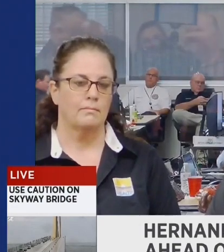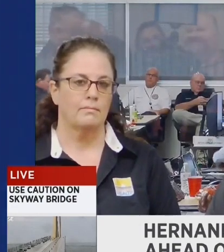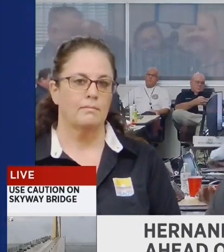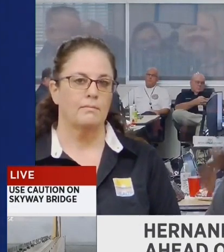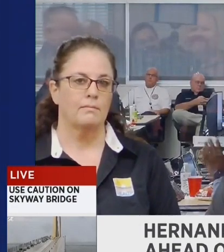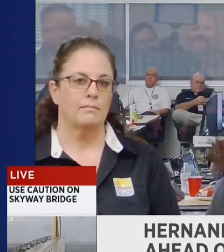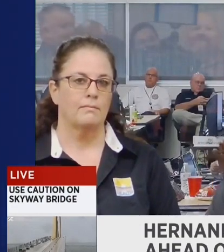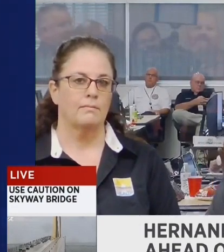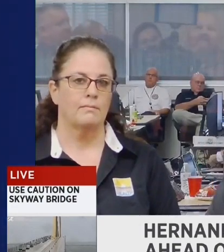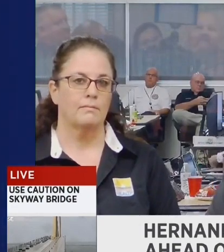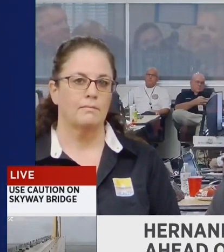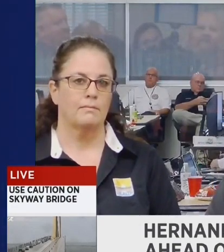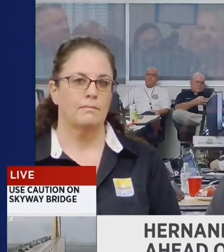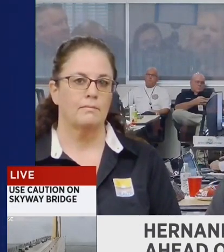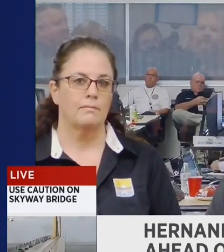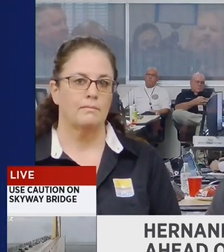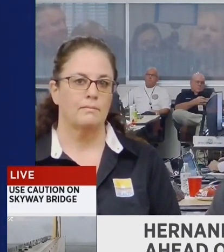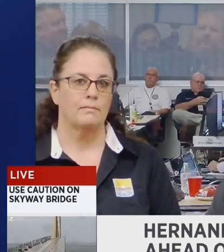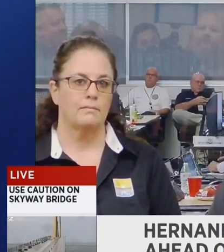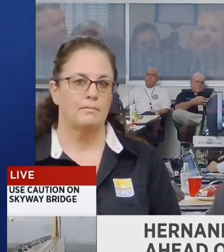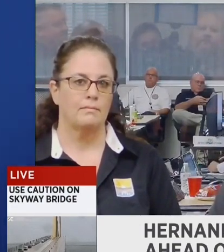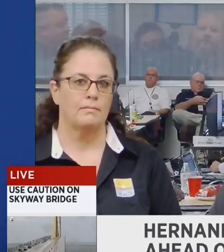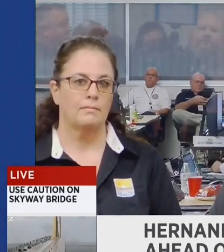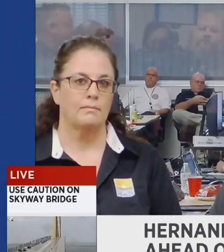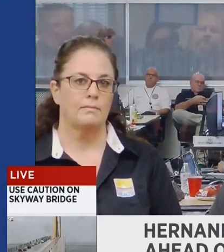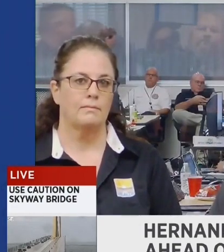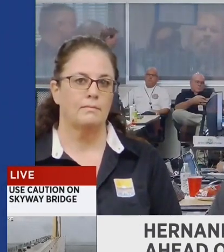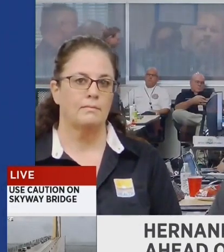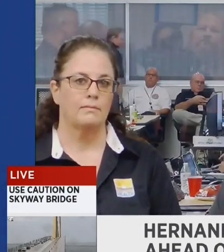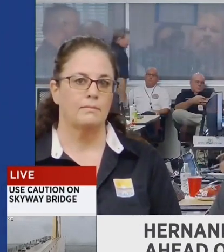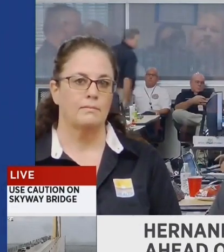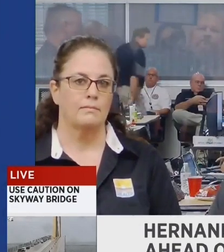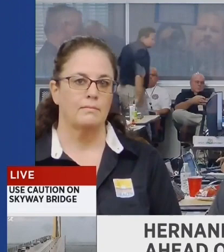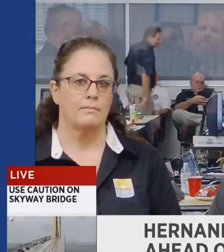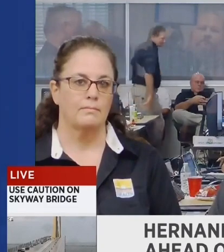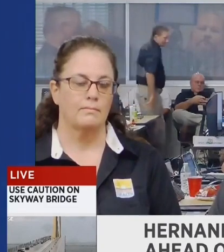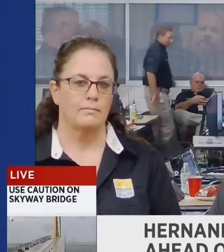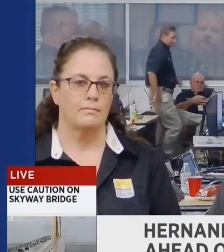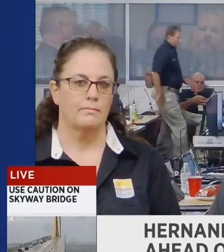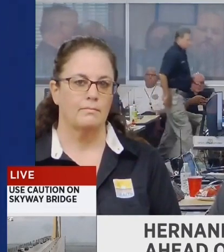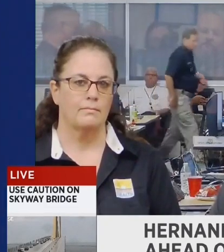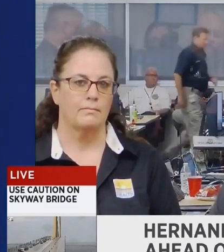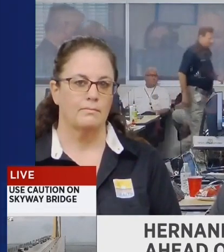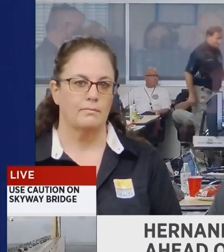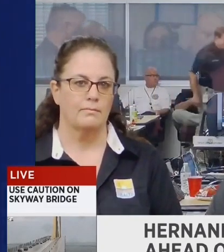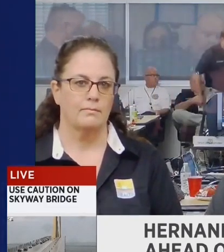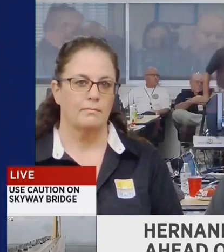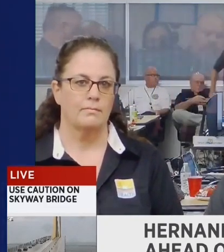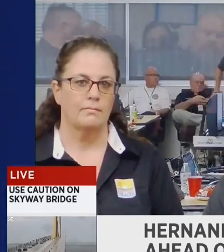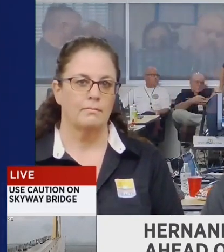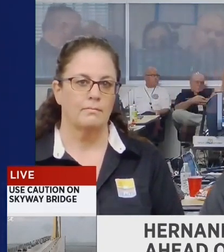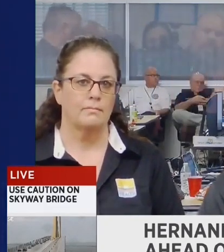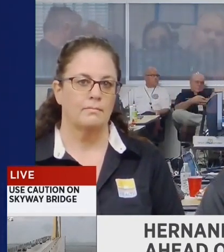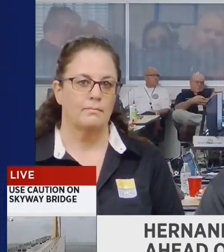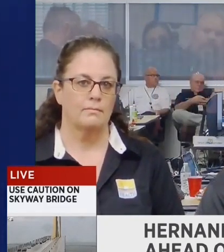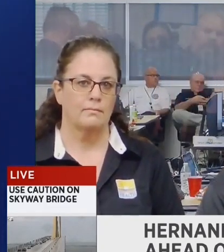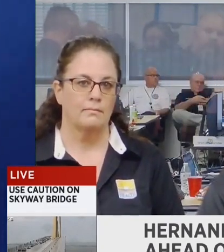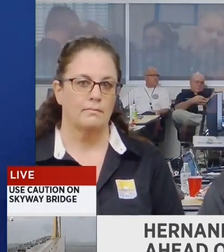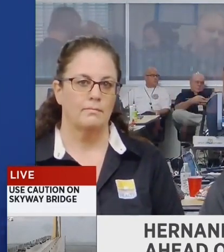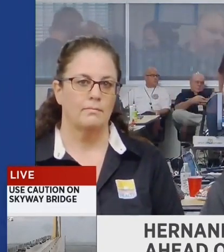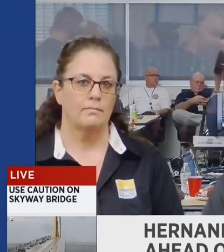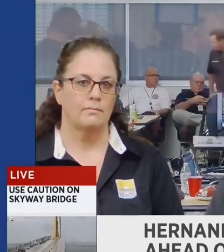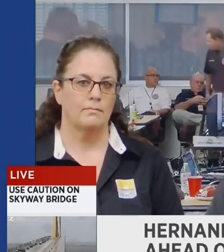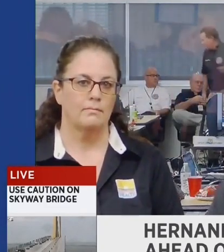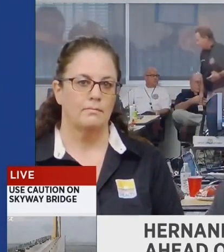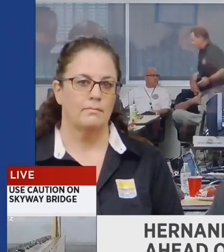necessary equipment to take care of your pet. That is still going to be your responsibility. So bring everything you need, food, dog bowl,